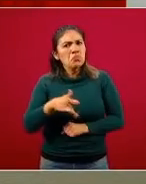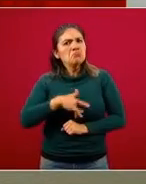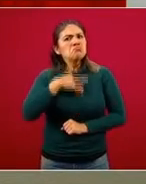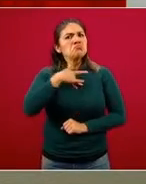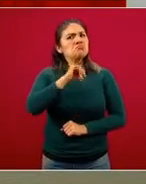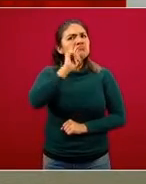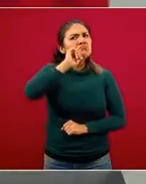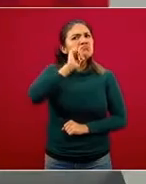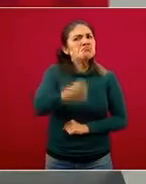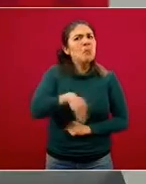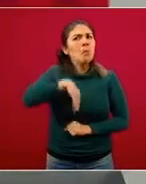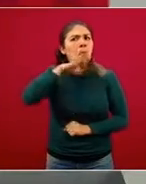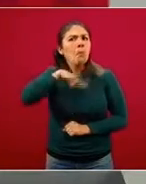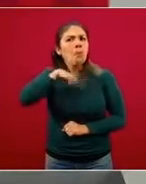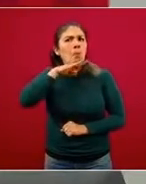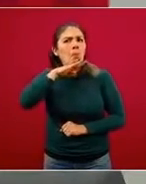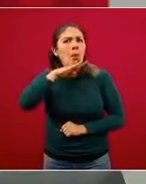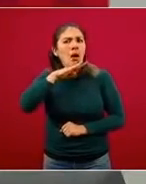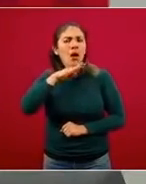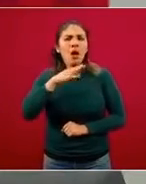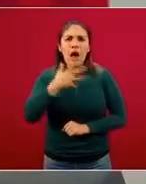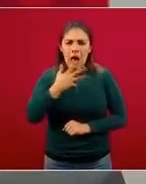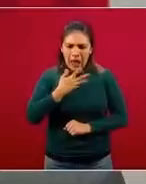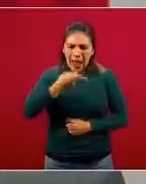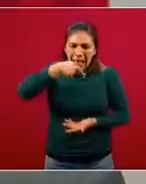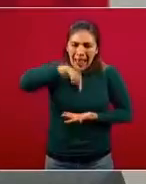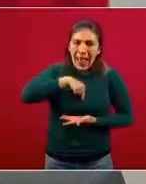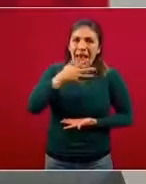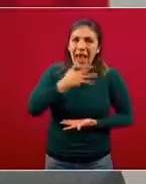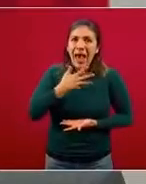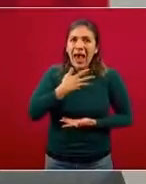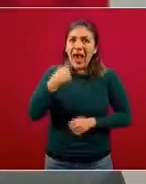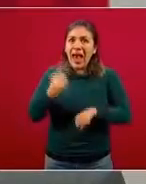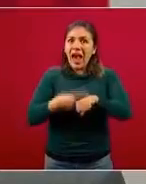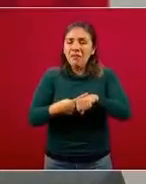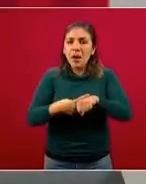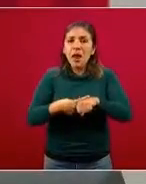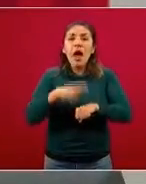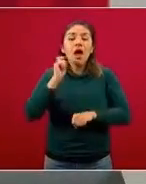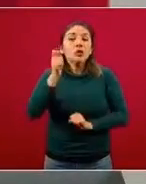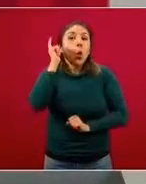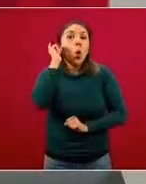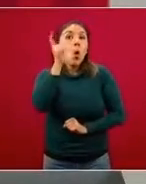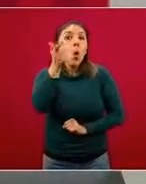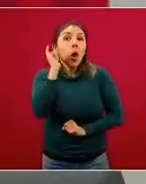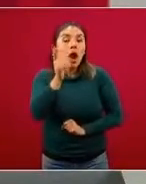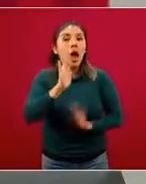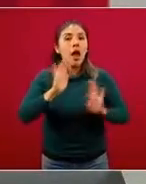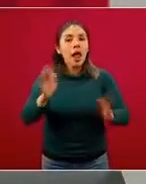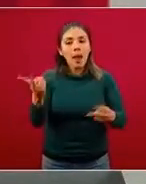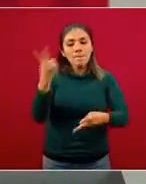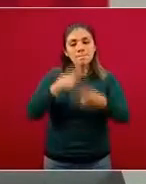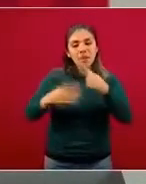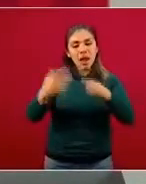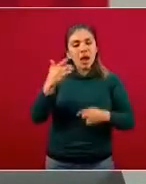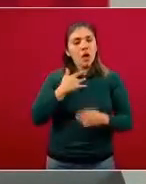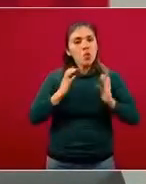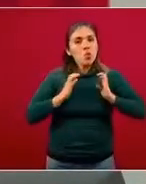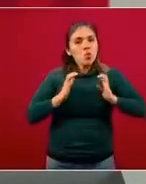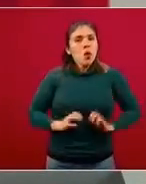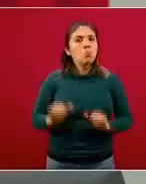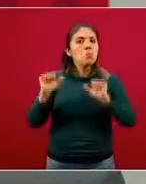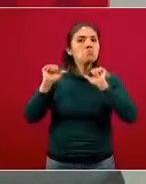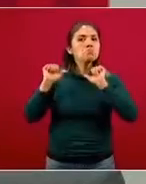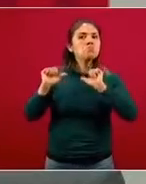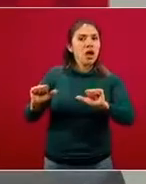people infectan, who are asymptomatic, who have deseablemente gotten desarrollarán inmunidad. infected, Cuando uso la and palabra then deseable develop es porque también hemos immunity. When I comentado say aquí we hope they varias have, veces de que because aún